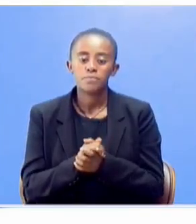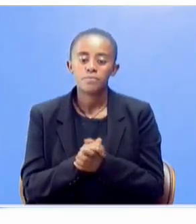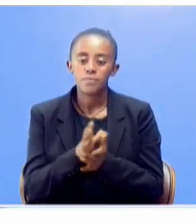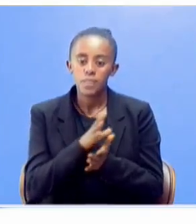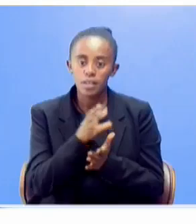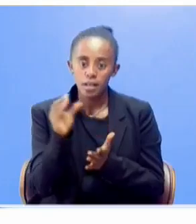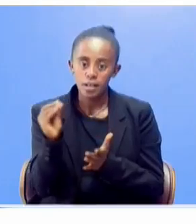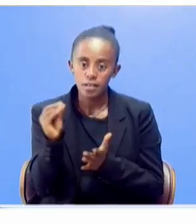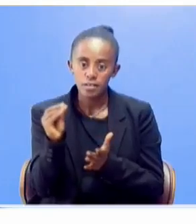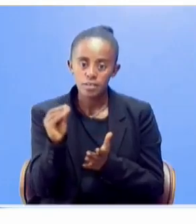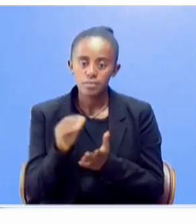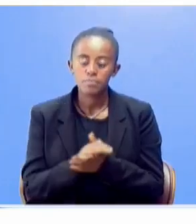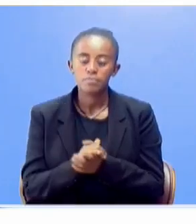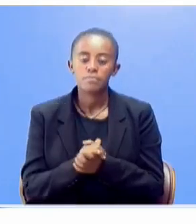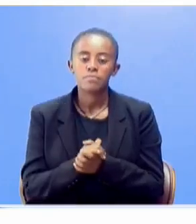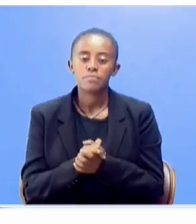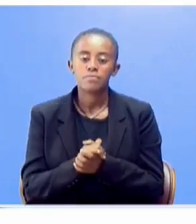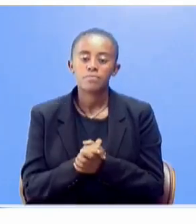and